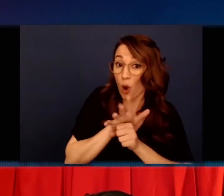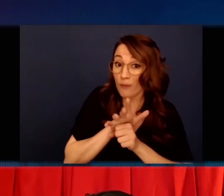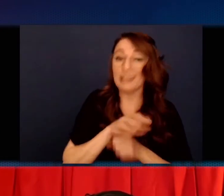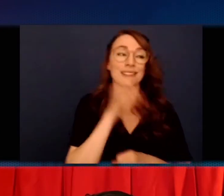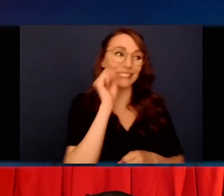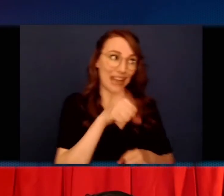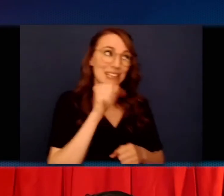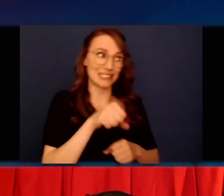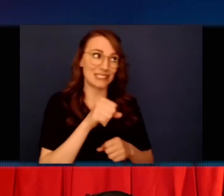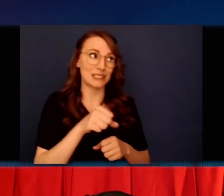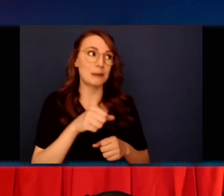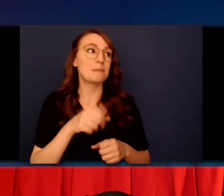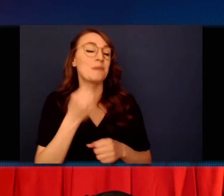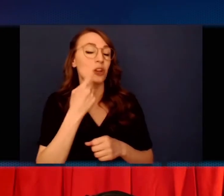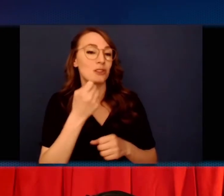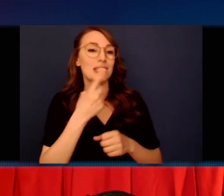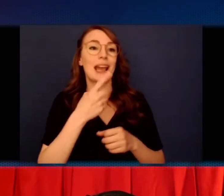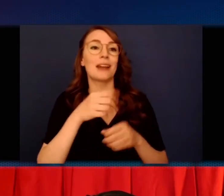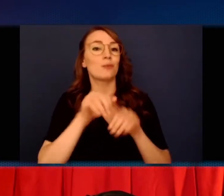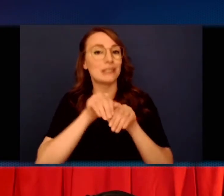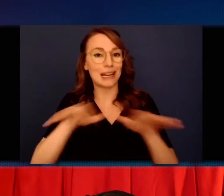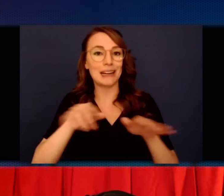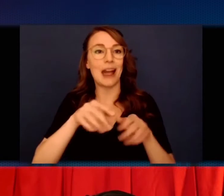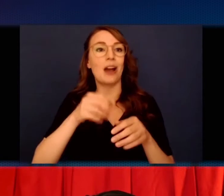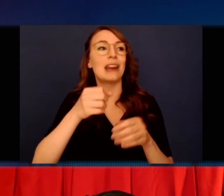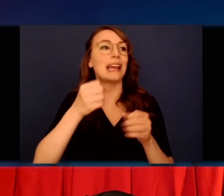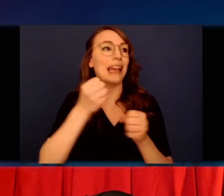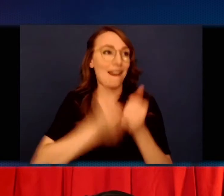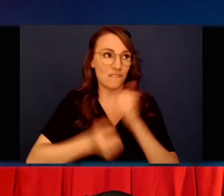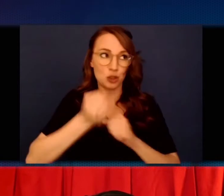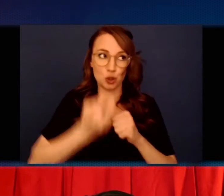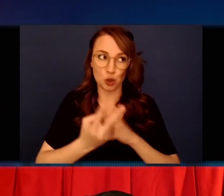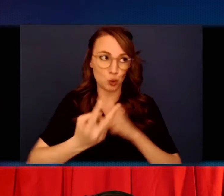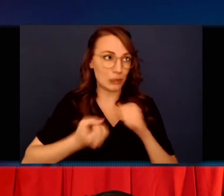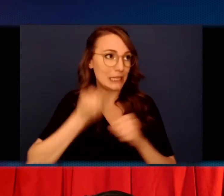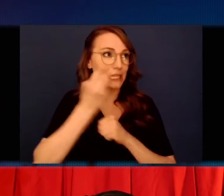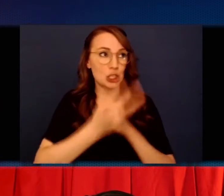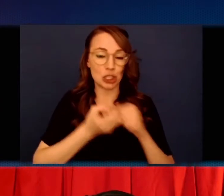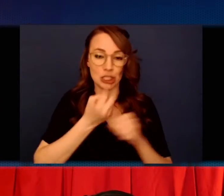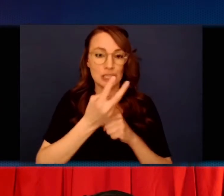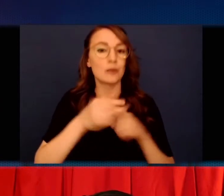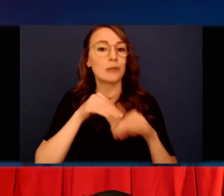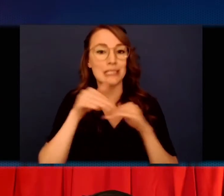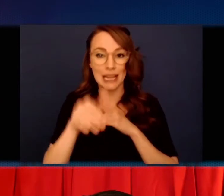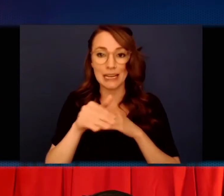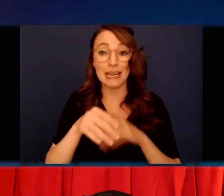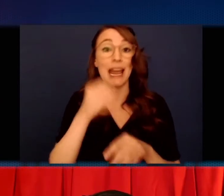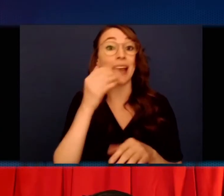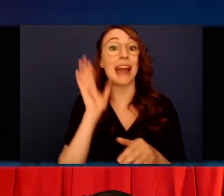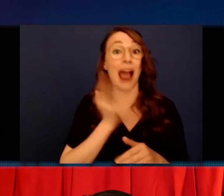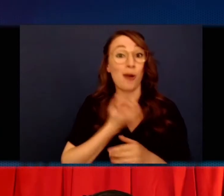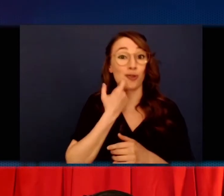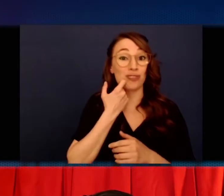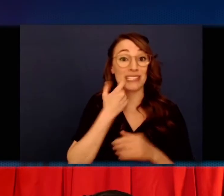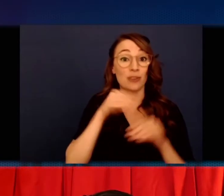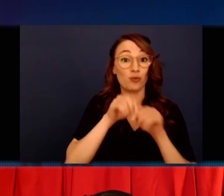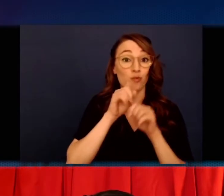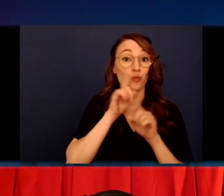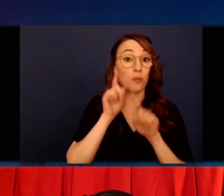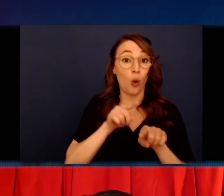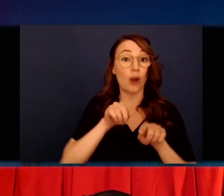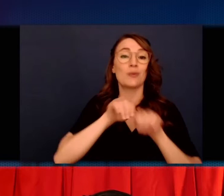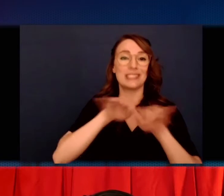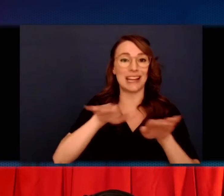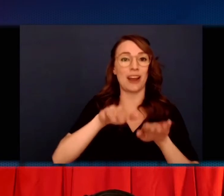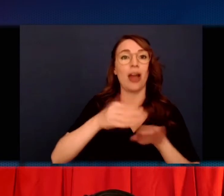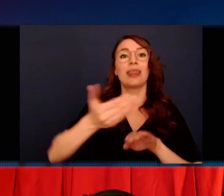release it every other year. It happened to be that this particular report was released last fall. And